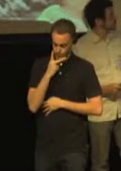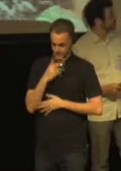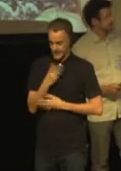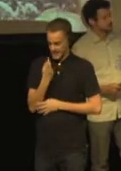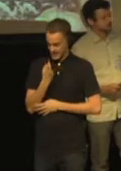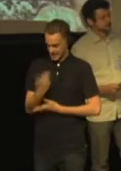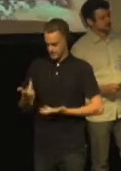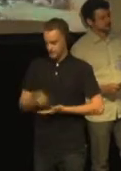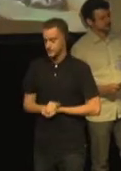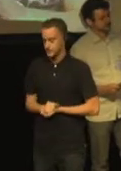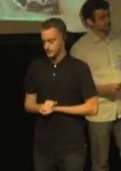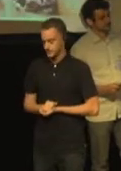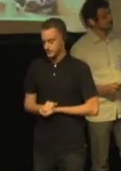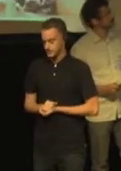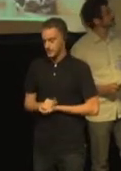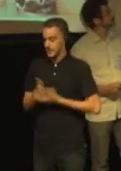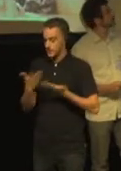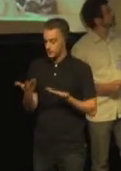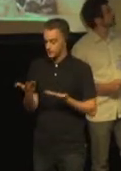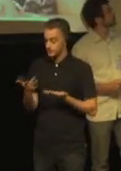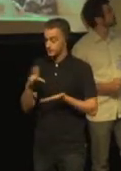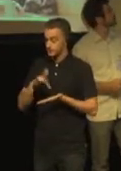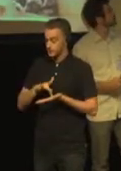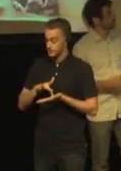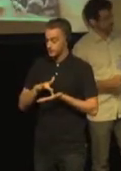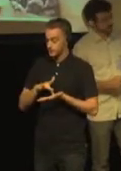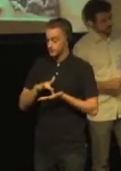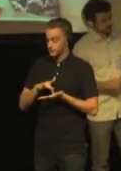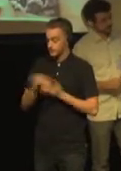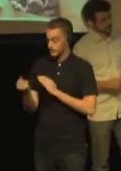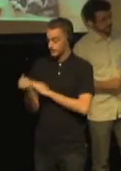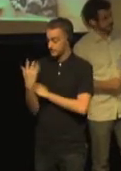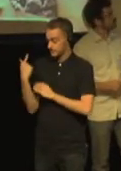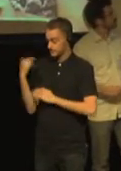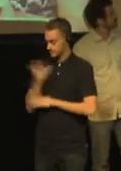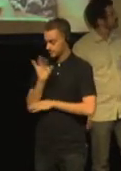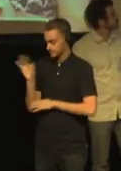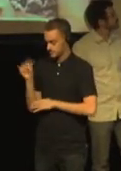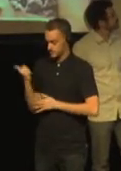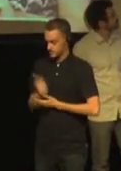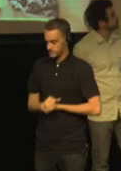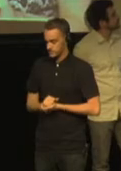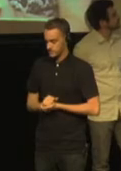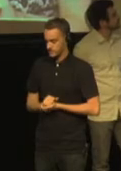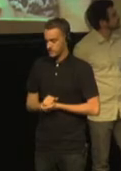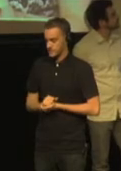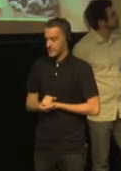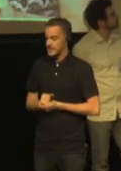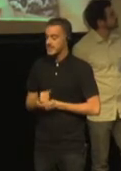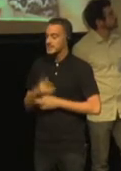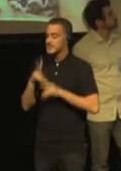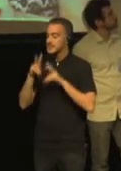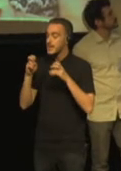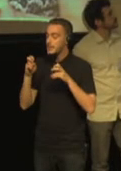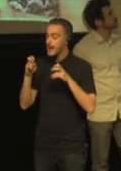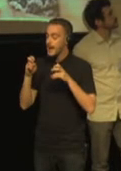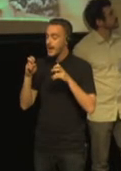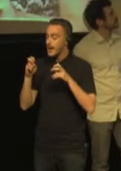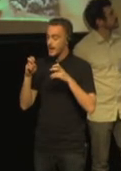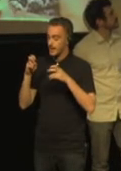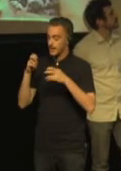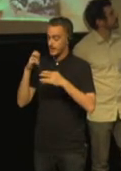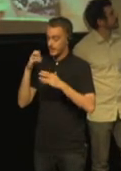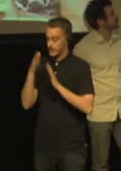before I pass on to Loïc, I just want to say a few things about the limitations of this study as well. It's not